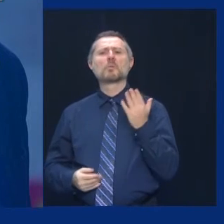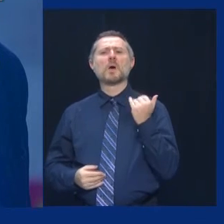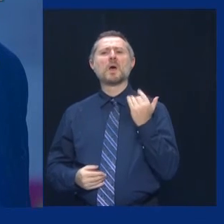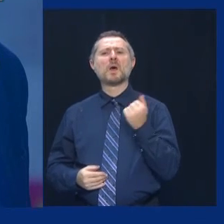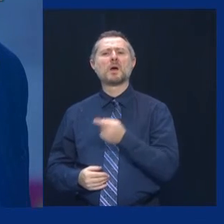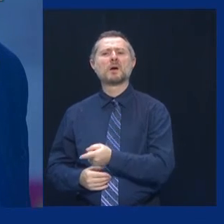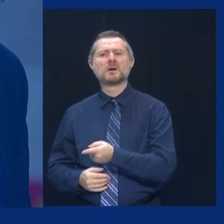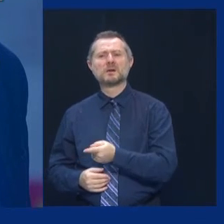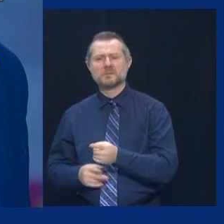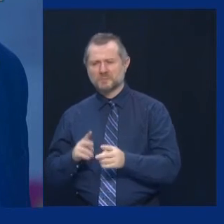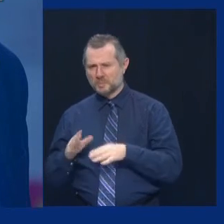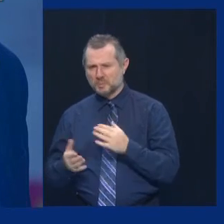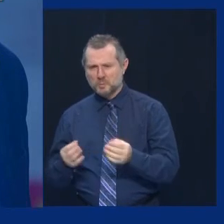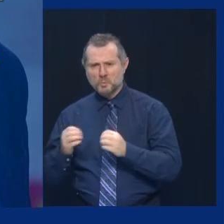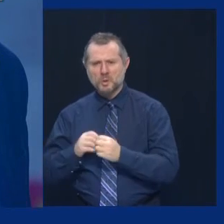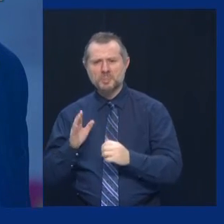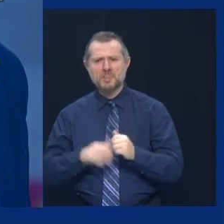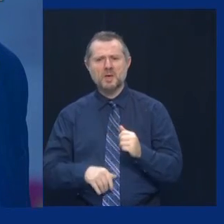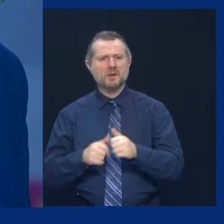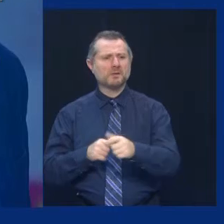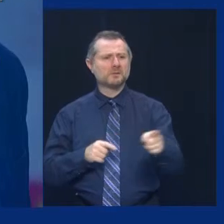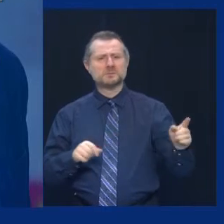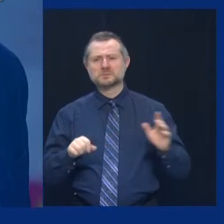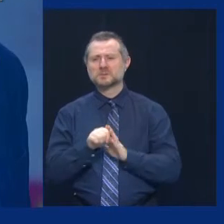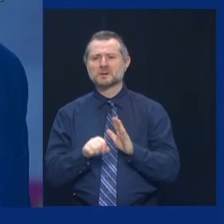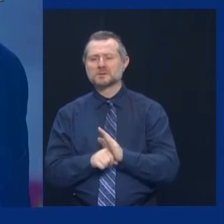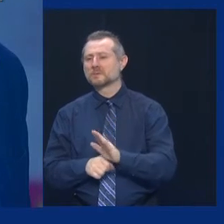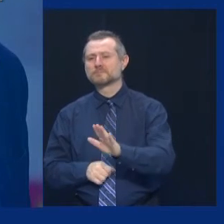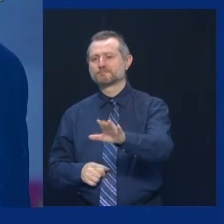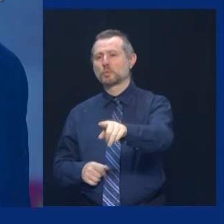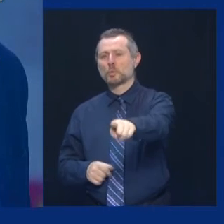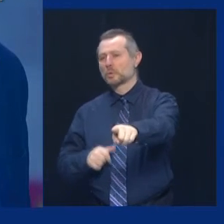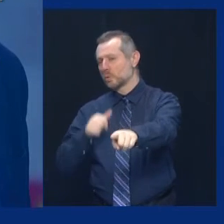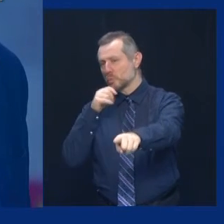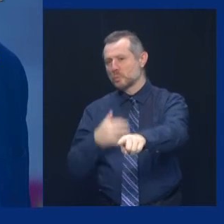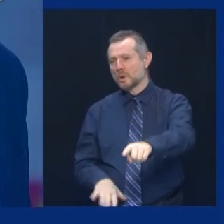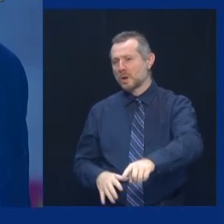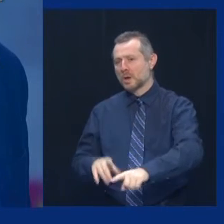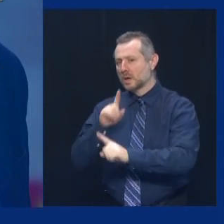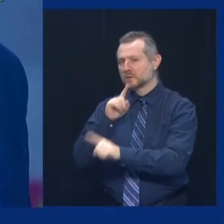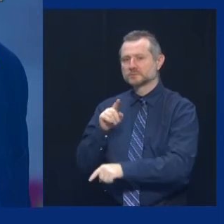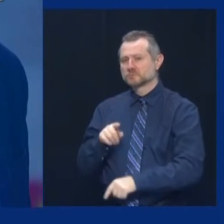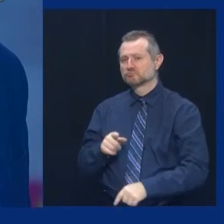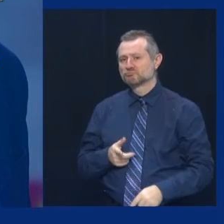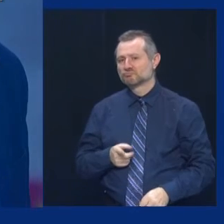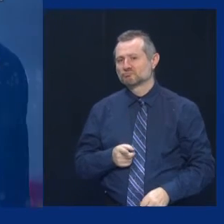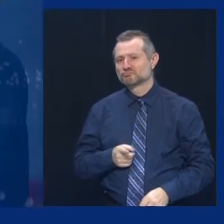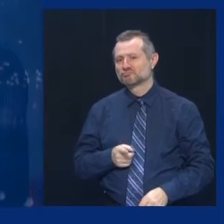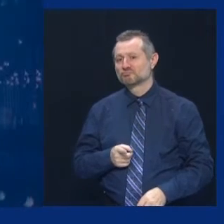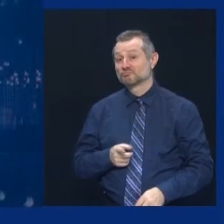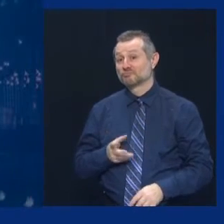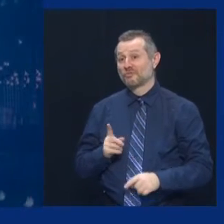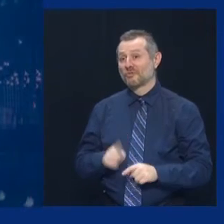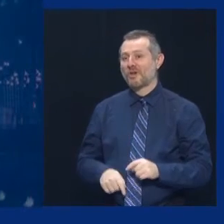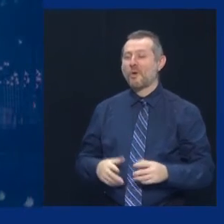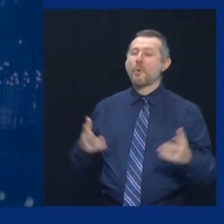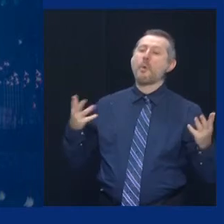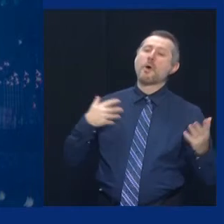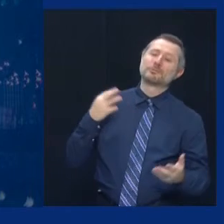else? You don't want to have to answer that question. And the answer can't be because we played